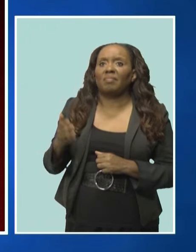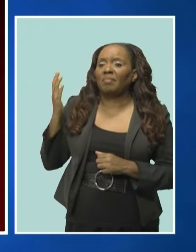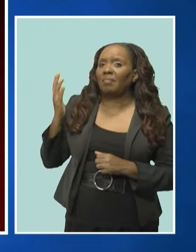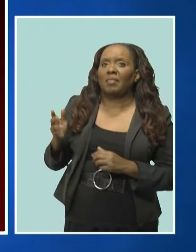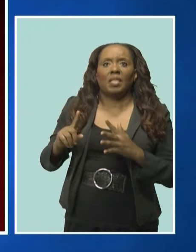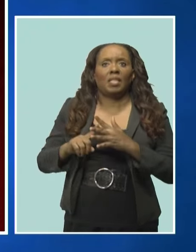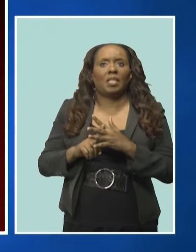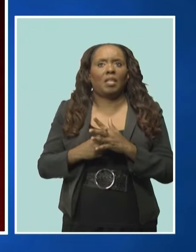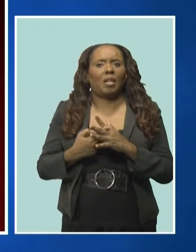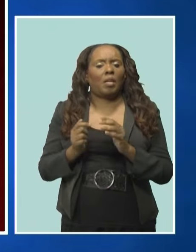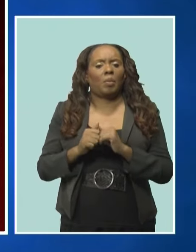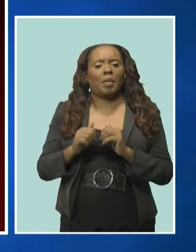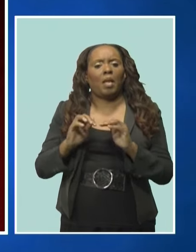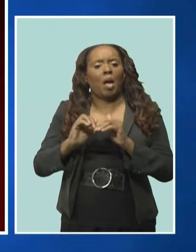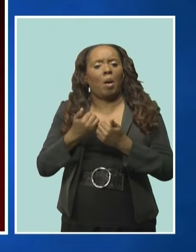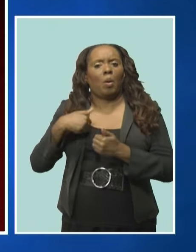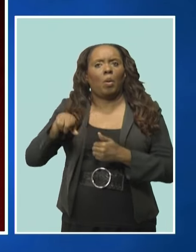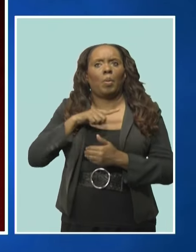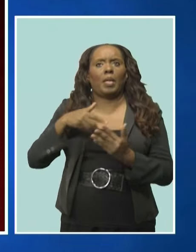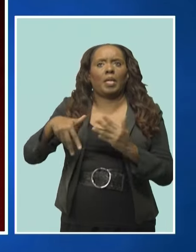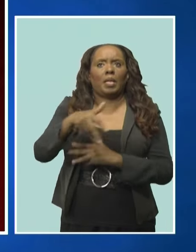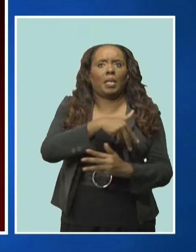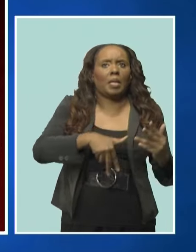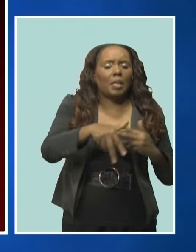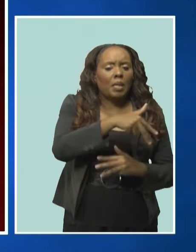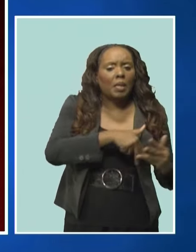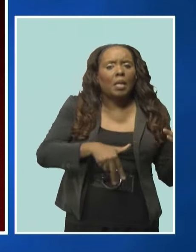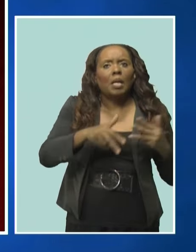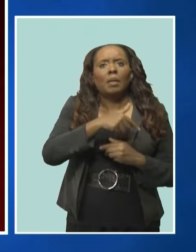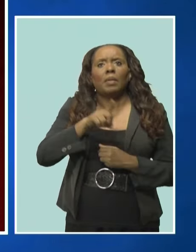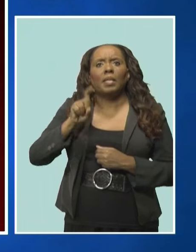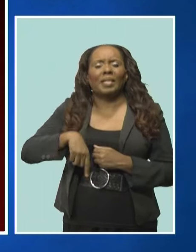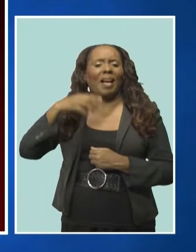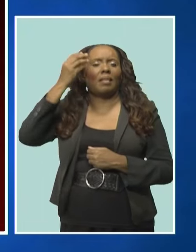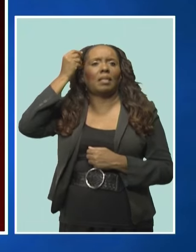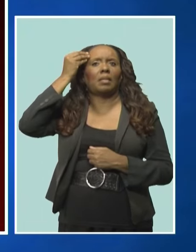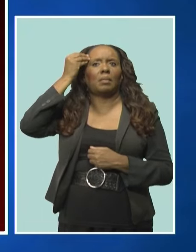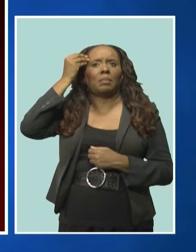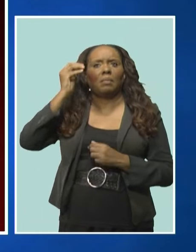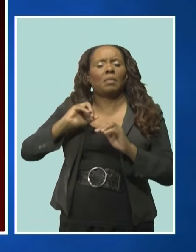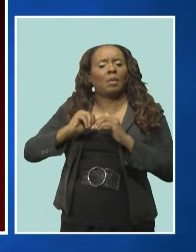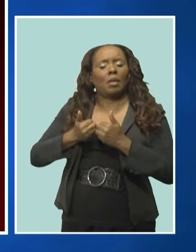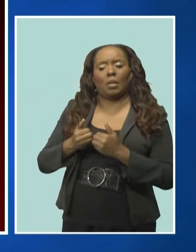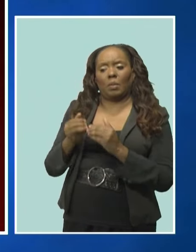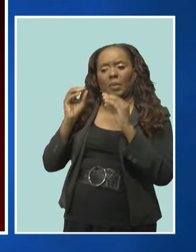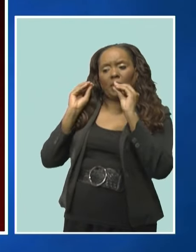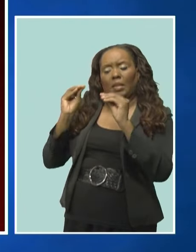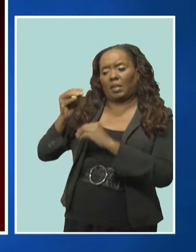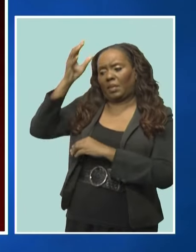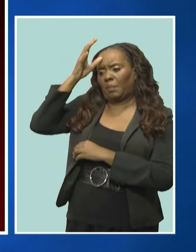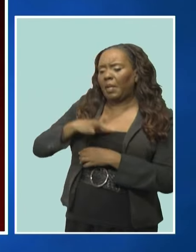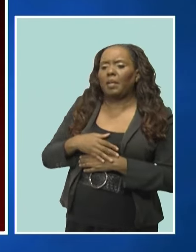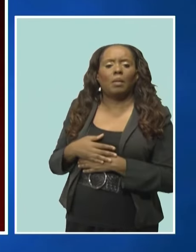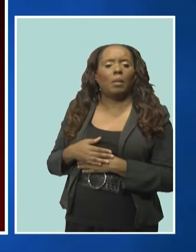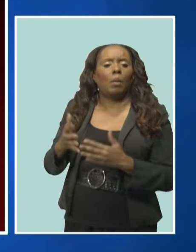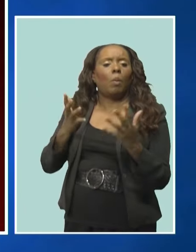of our socialization experiences. So to start to rethinking how we try to teach men to be men,